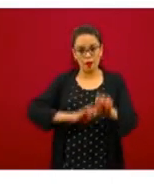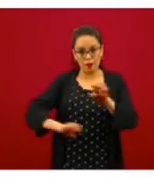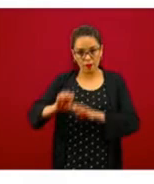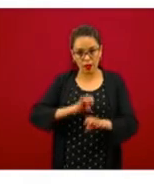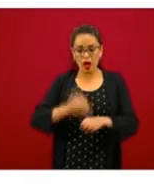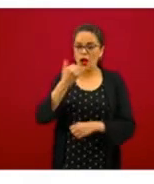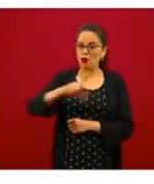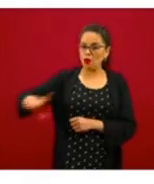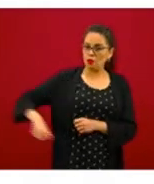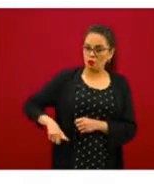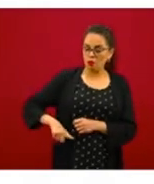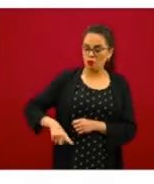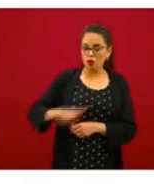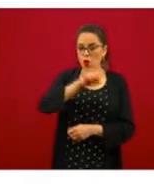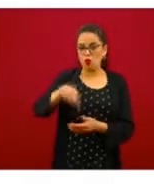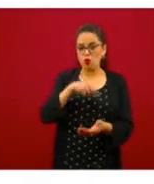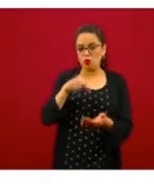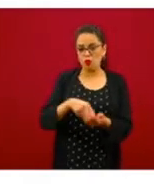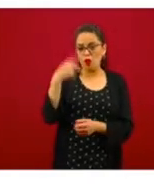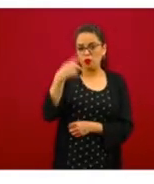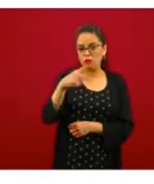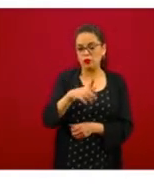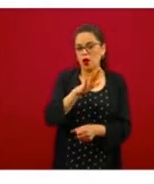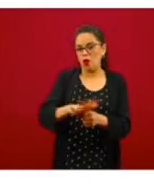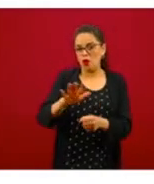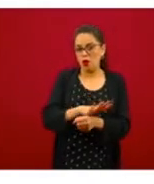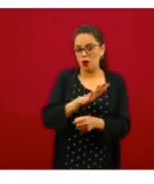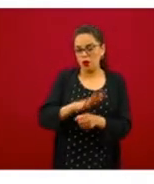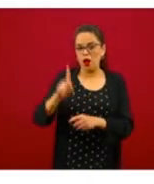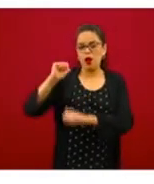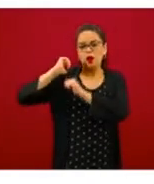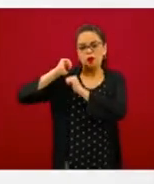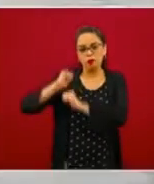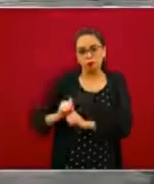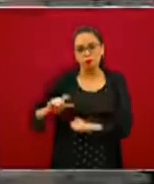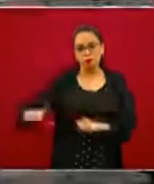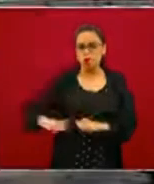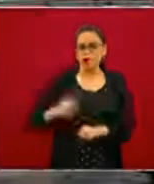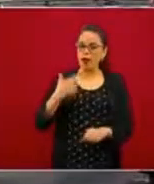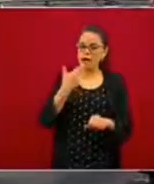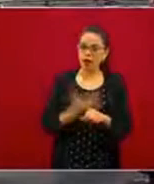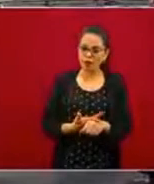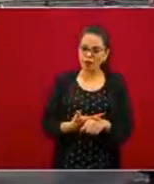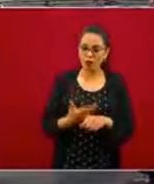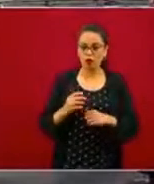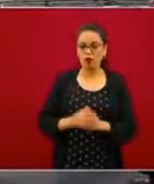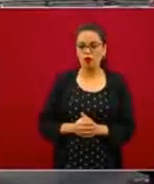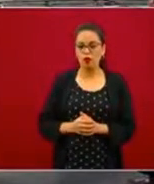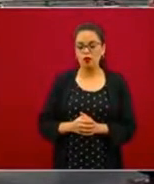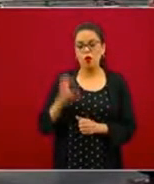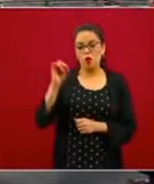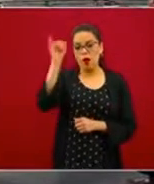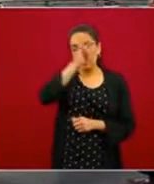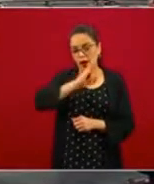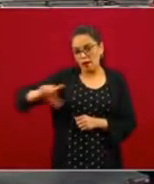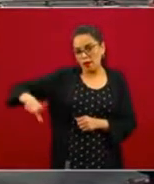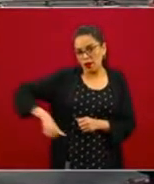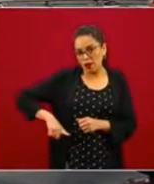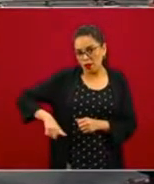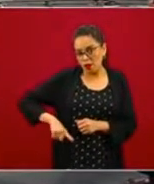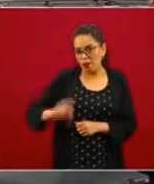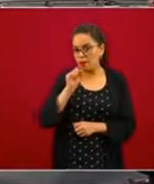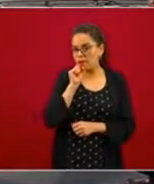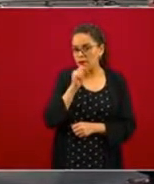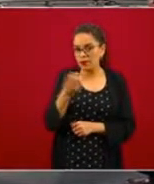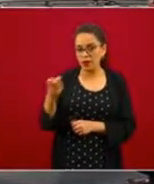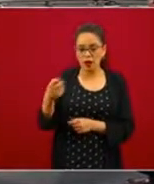de of los everyone, gobiernos of the locales, governments, de of las the industries, autoridades, of de the los gobernadores, la authorities, of the gobernadora governors, Pavlovich, la jefa de Governor gobierno, Pavlovich, con